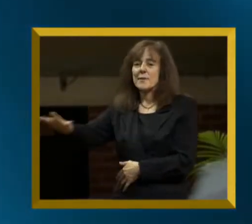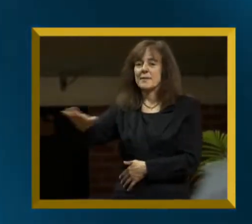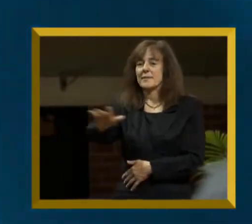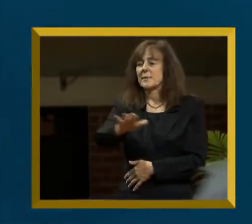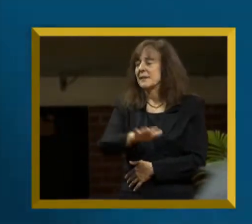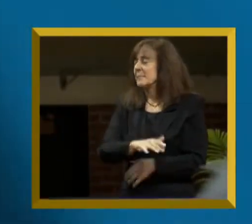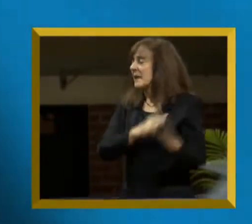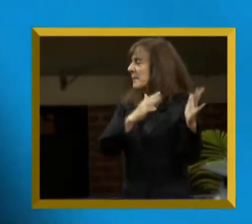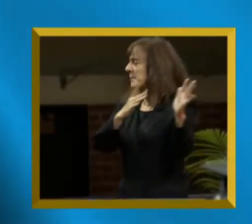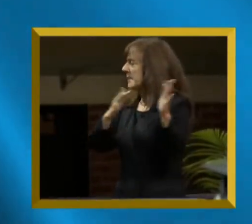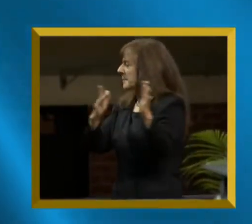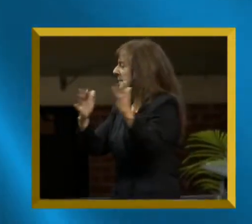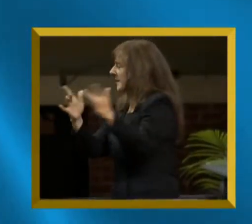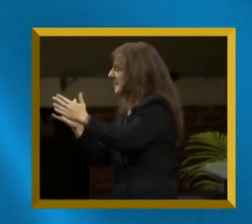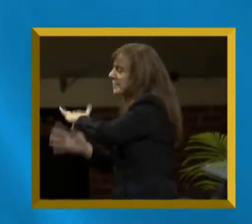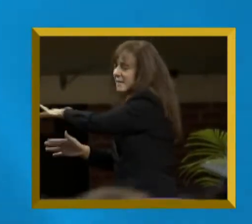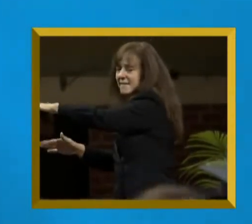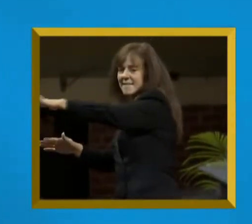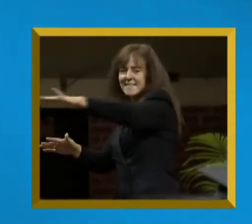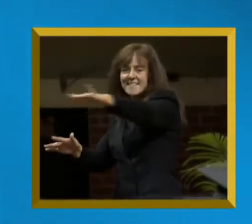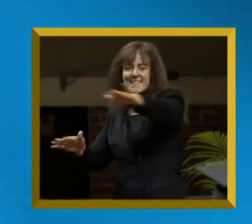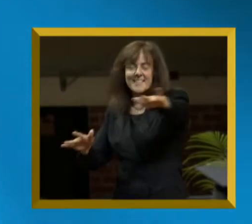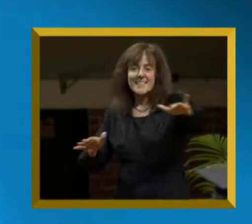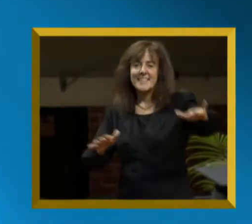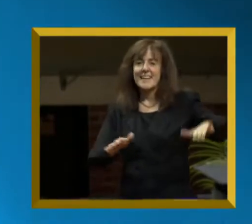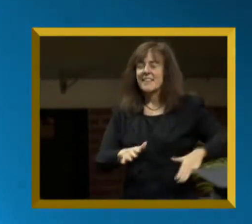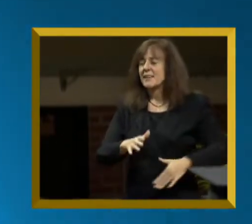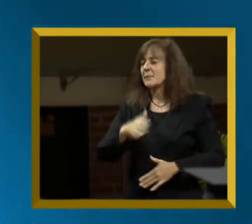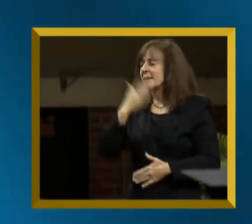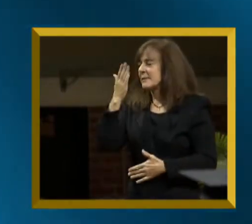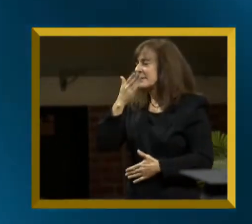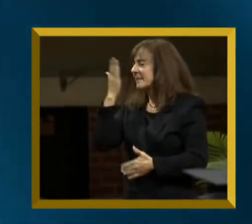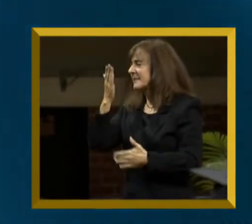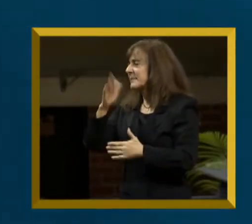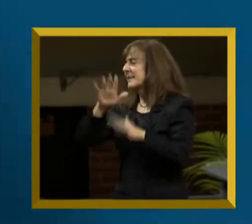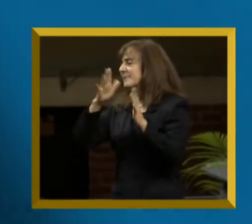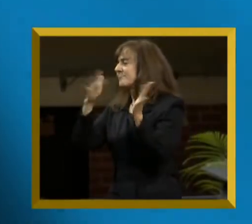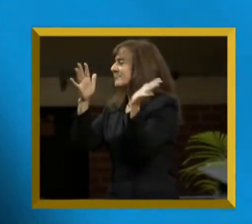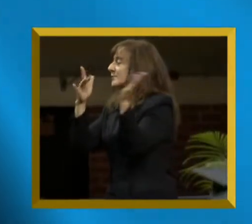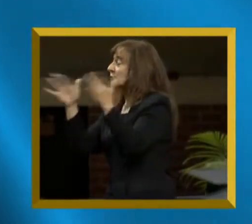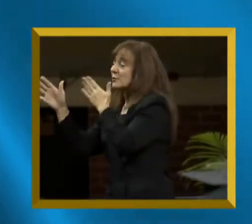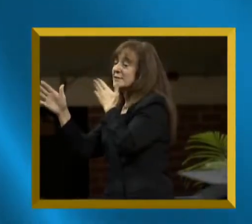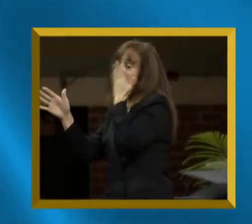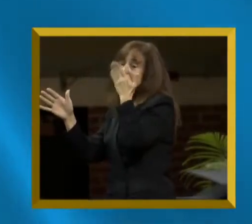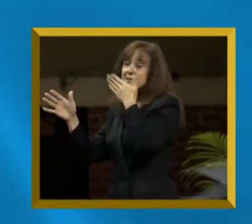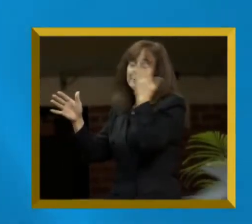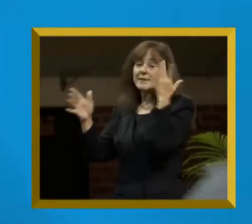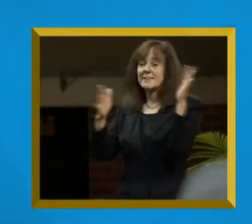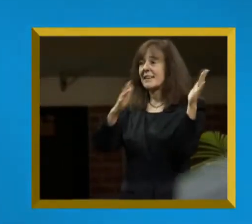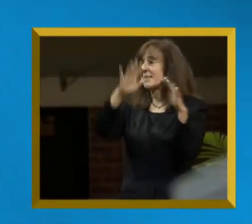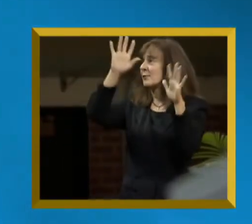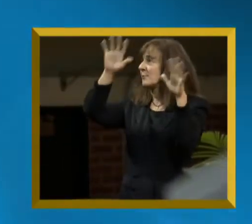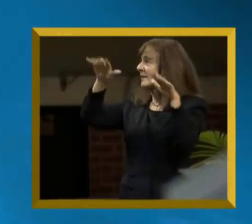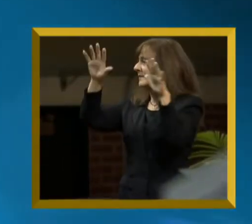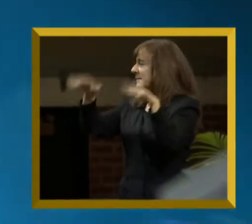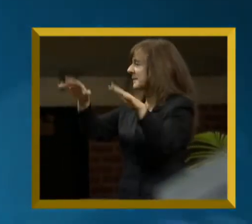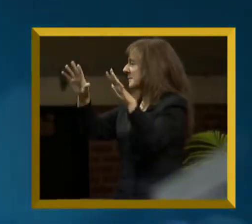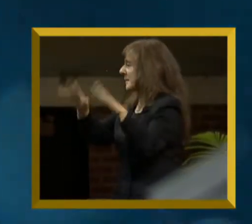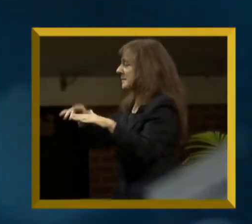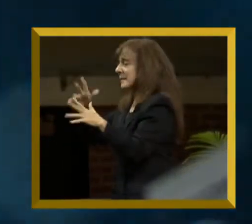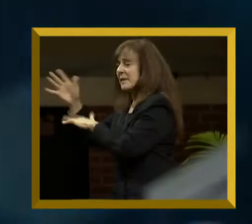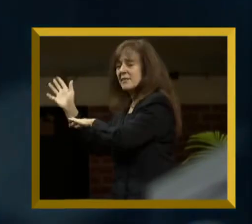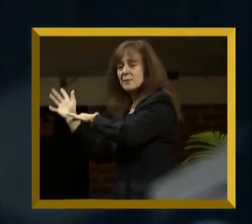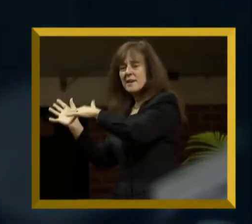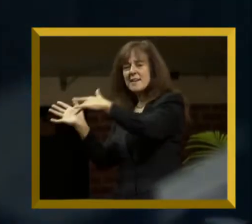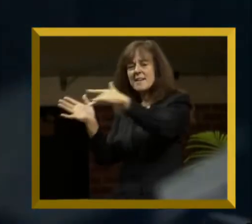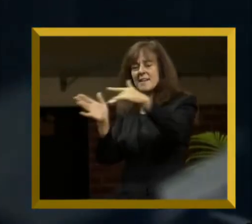Oklahoma, where the wind comes sweeping down the plain, where the waving wheat and sure smells sweet when the wind comes